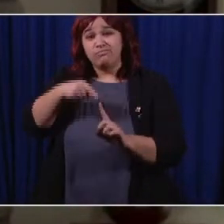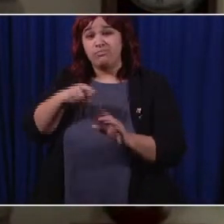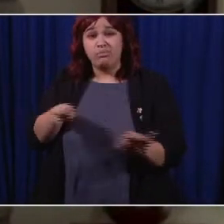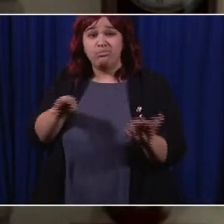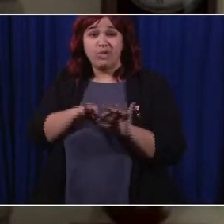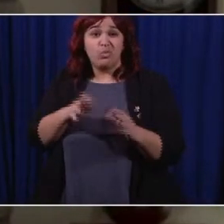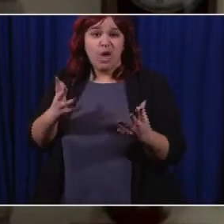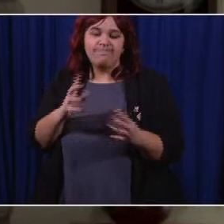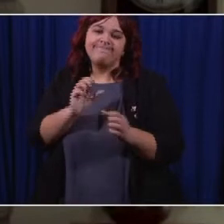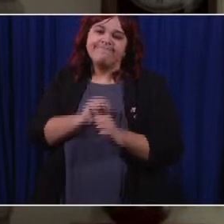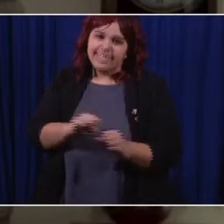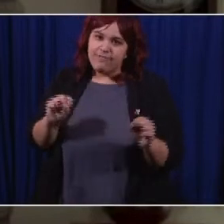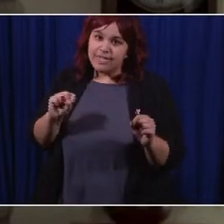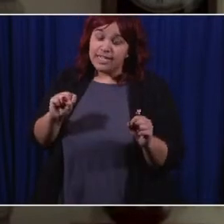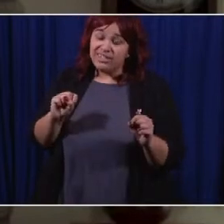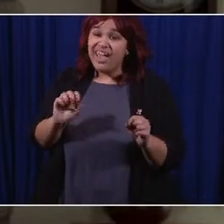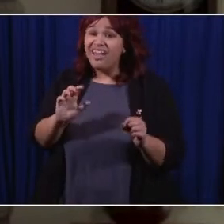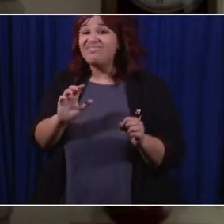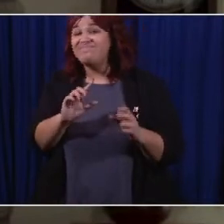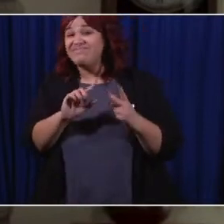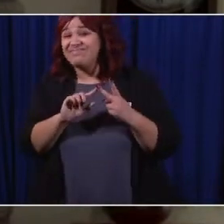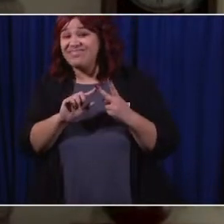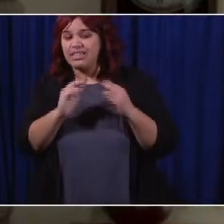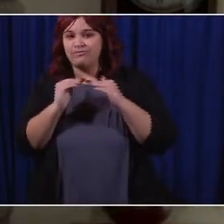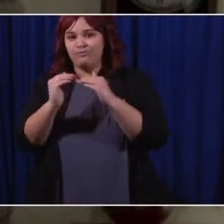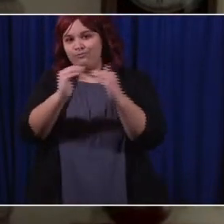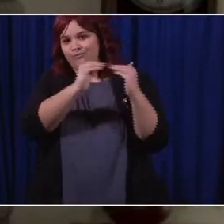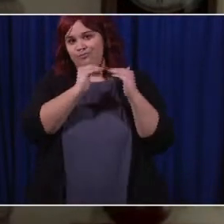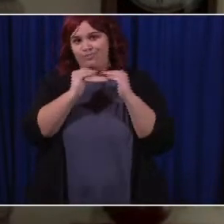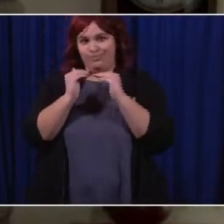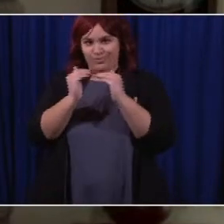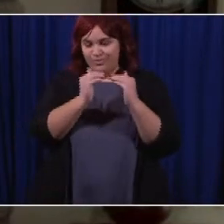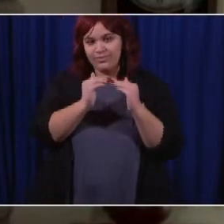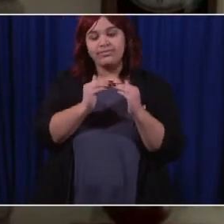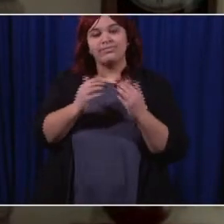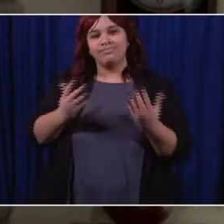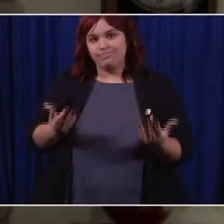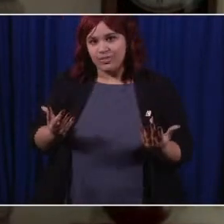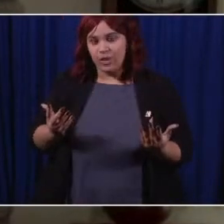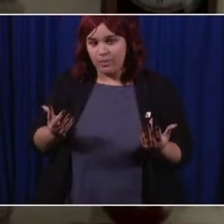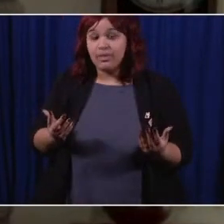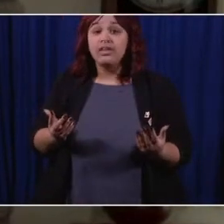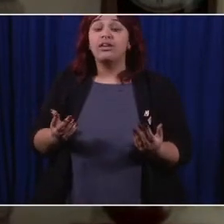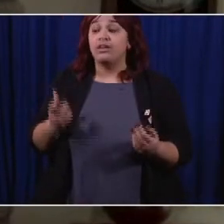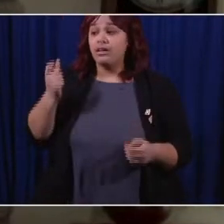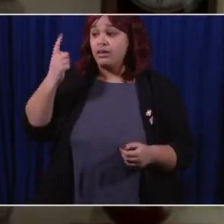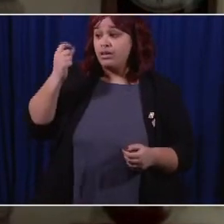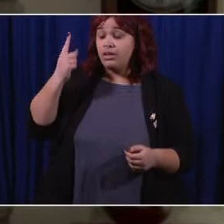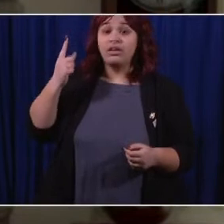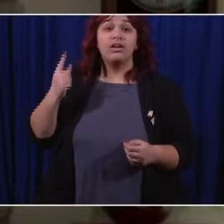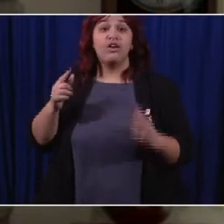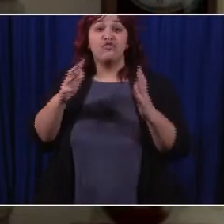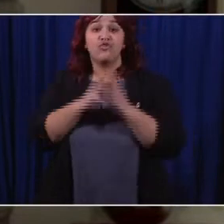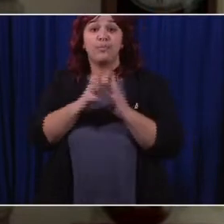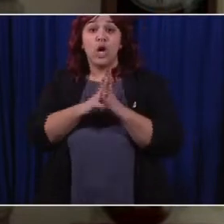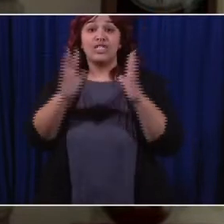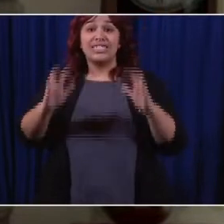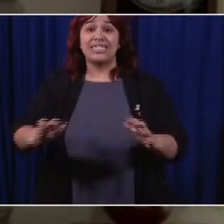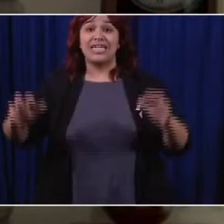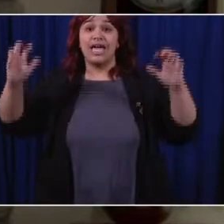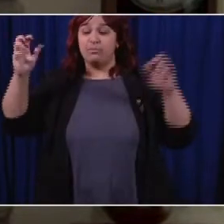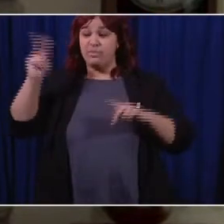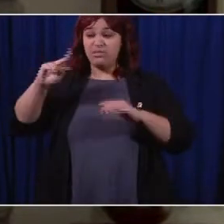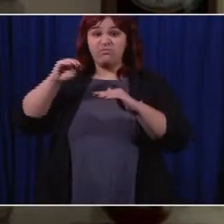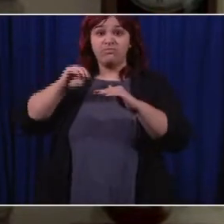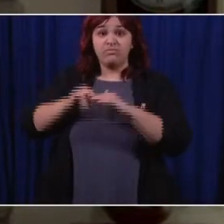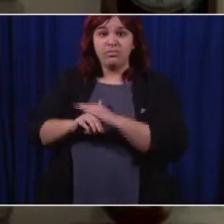be equitable. The goal is to put people in a stadium where they can be safe, far